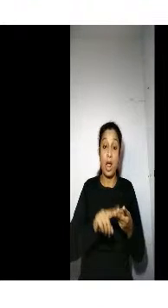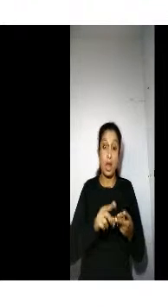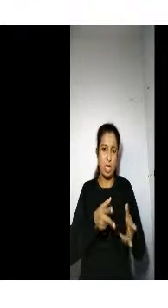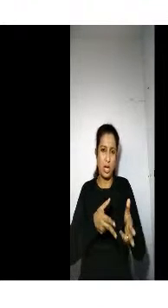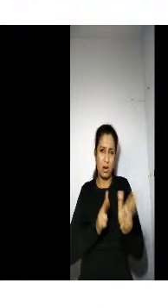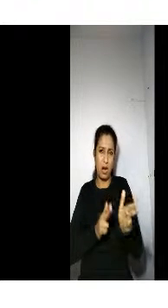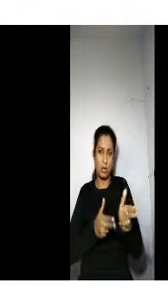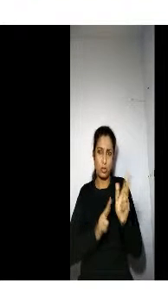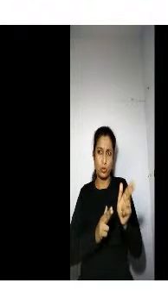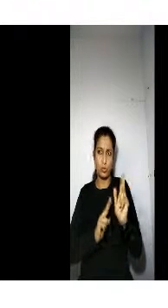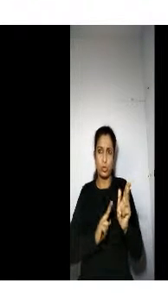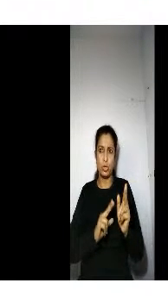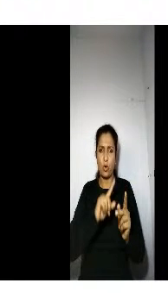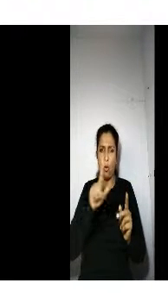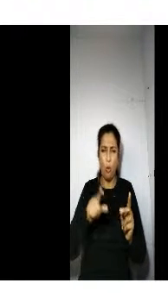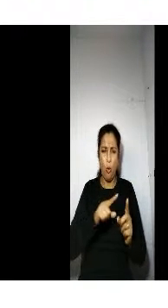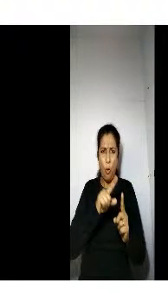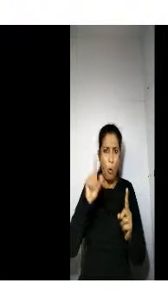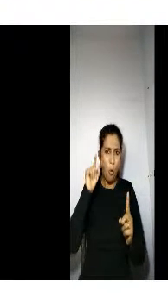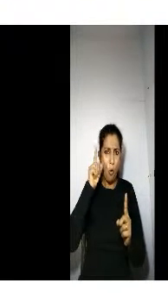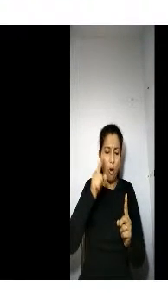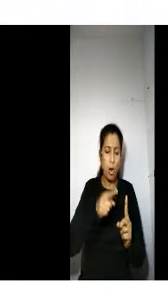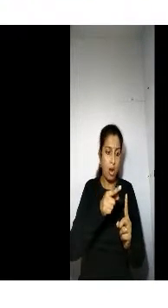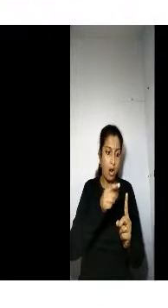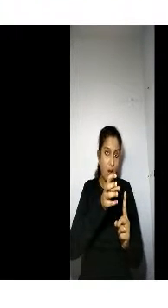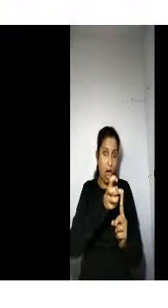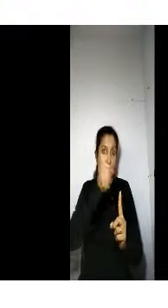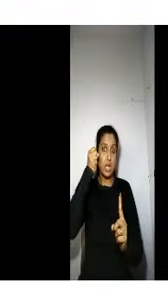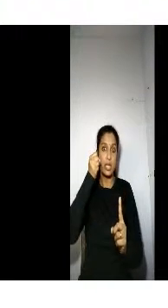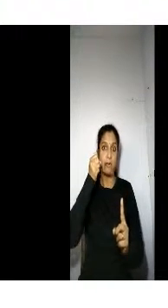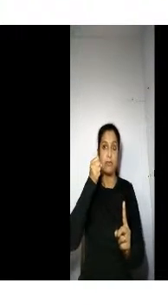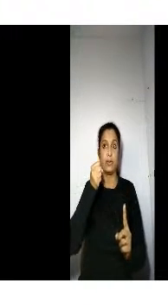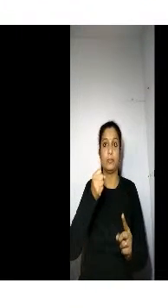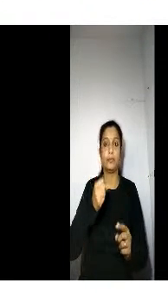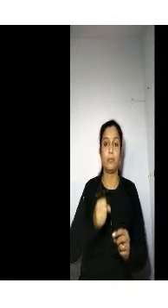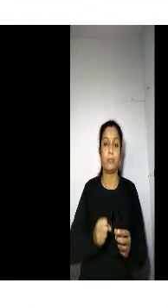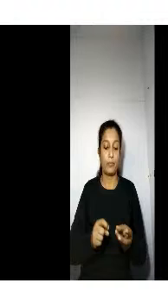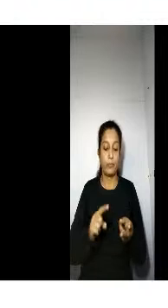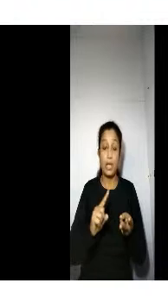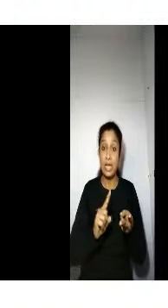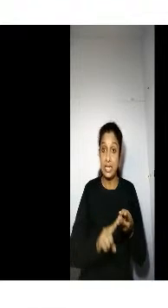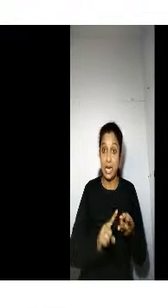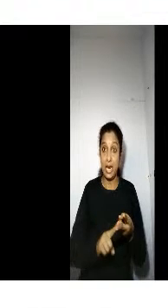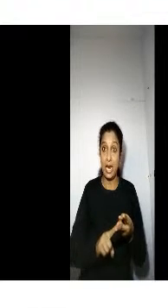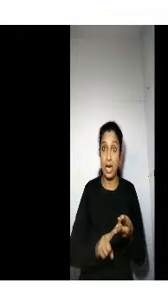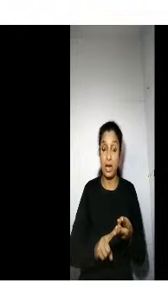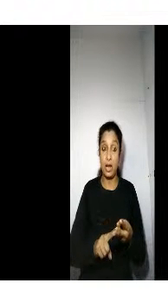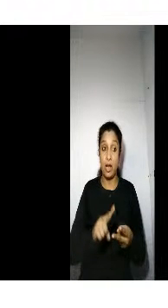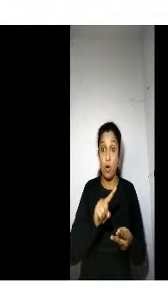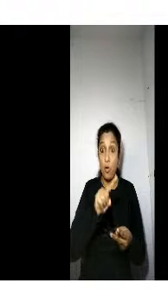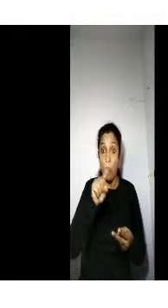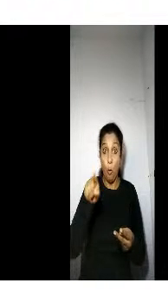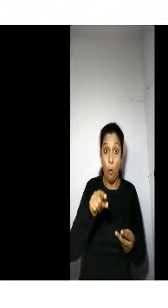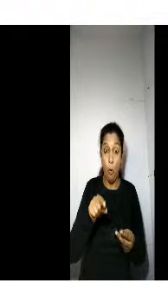and guns to achieve their goals.